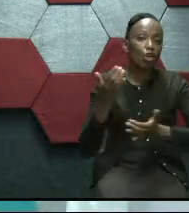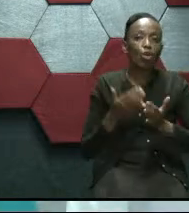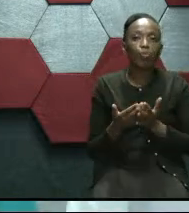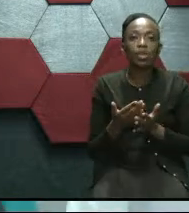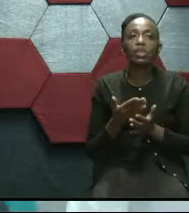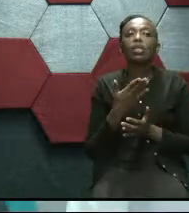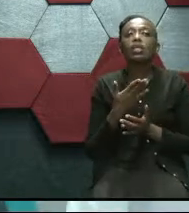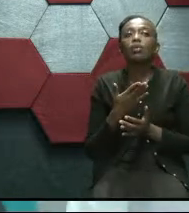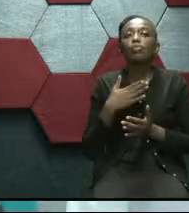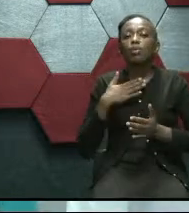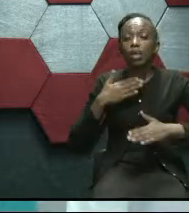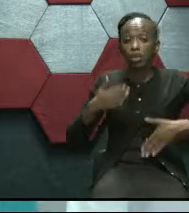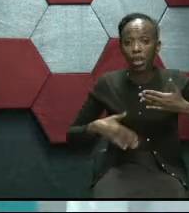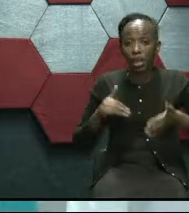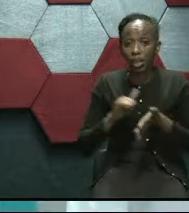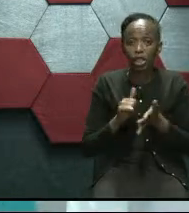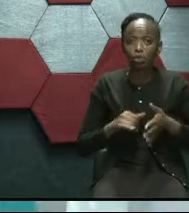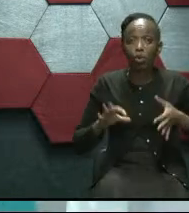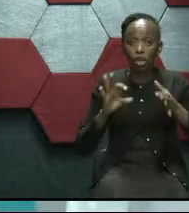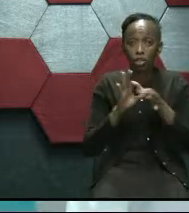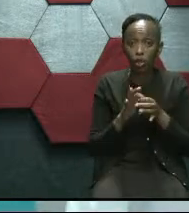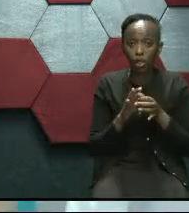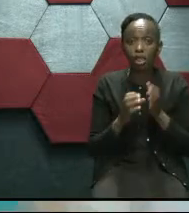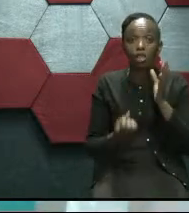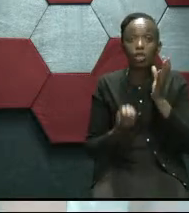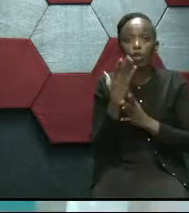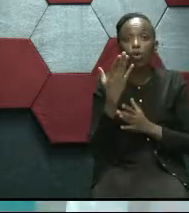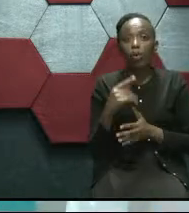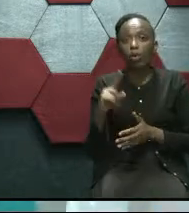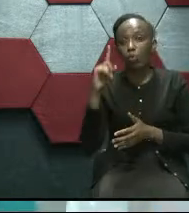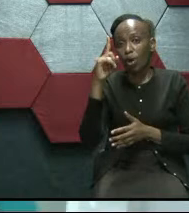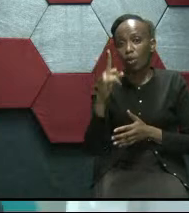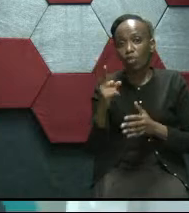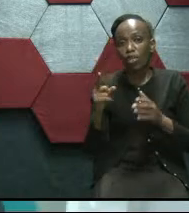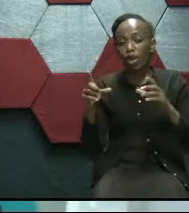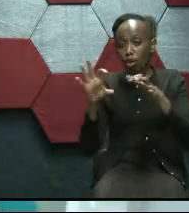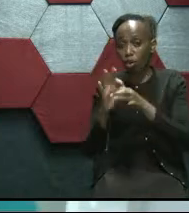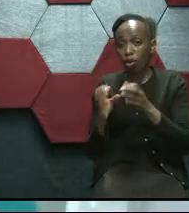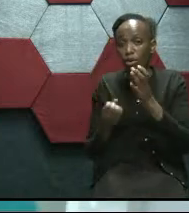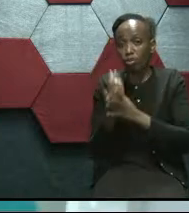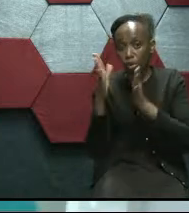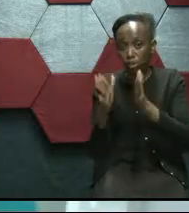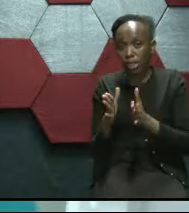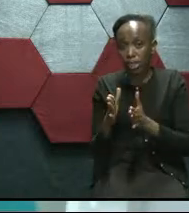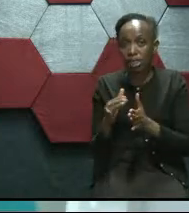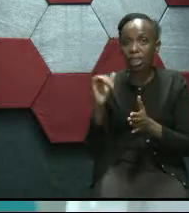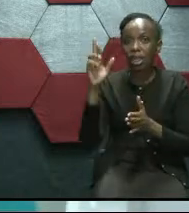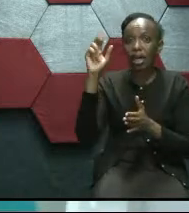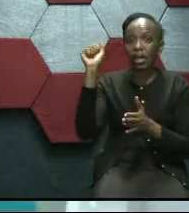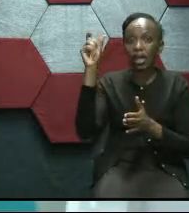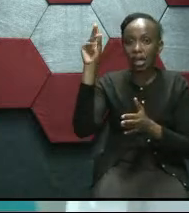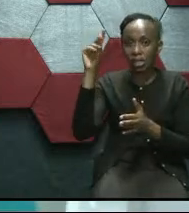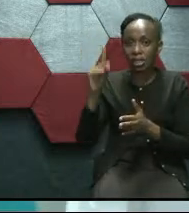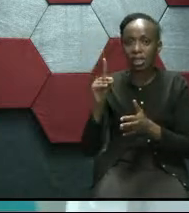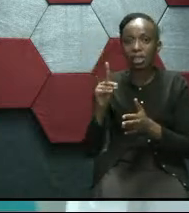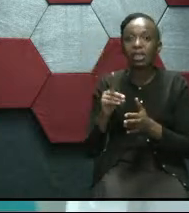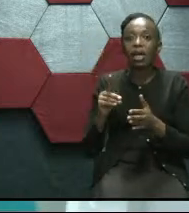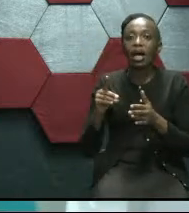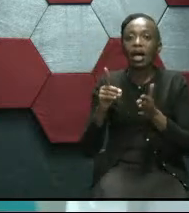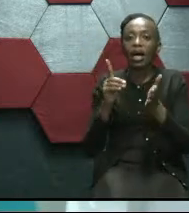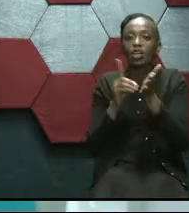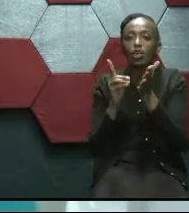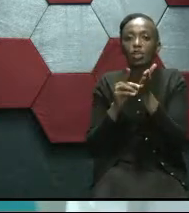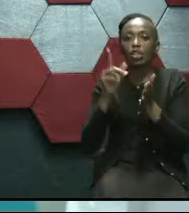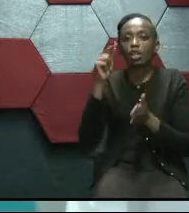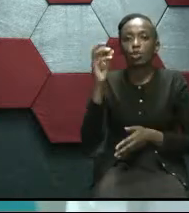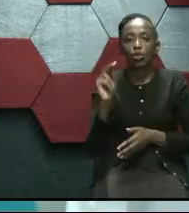was delighted that we were joined during the launch by one of the co-founders of Young Scientists Ireland, Dr. Tony Scott, and